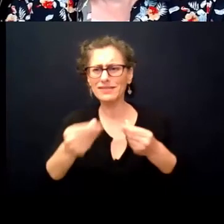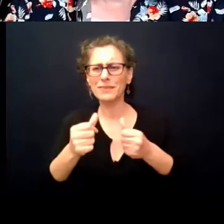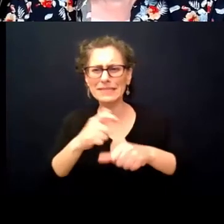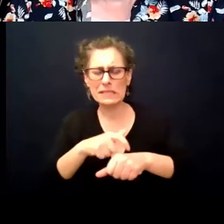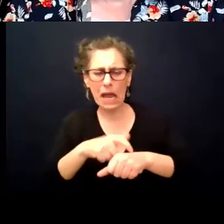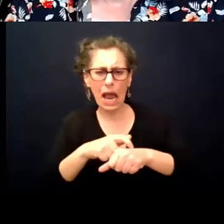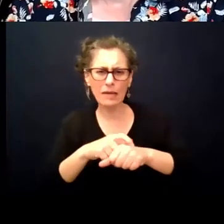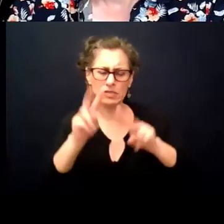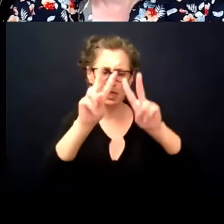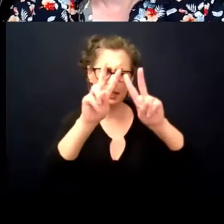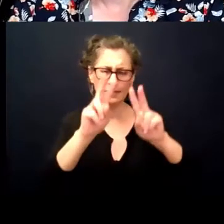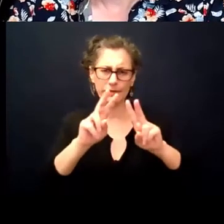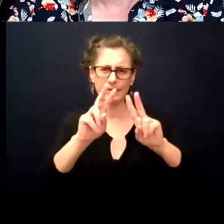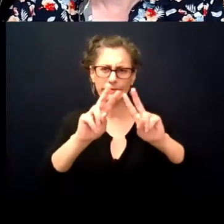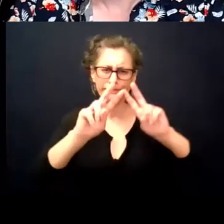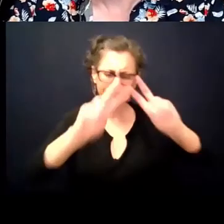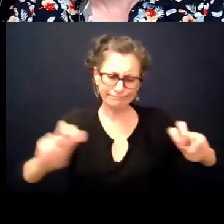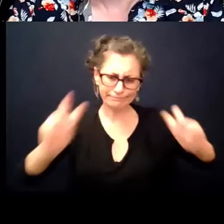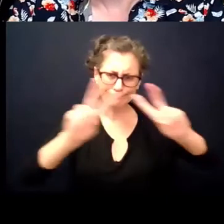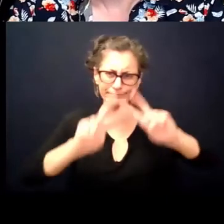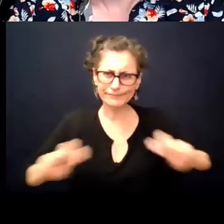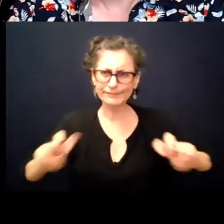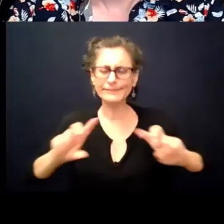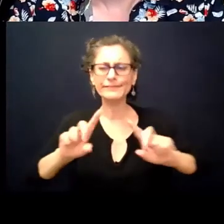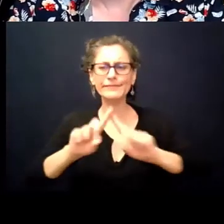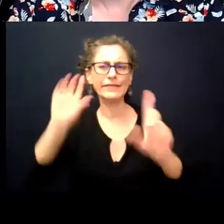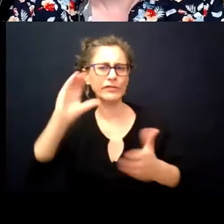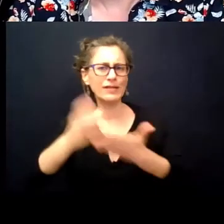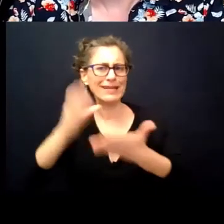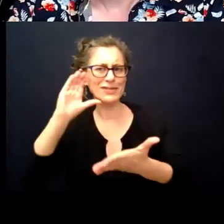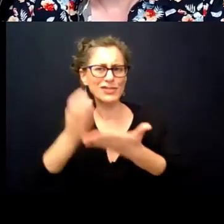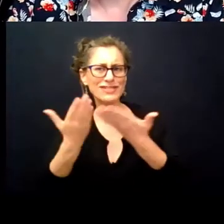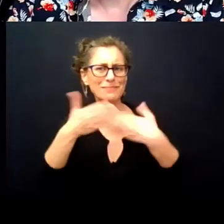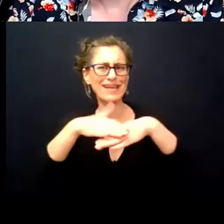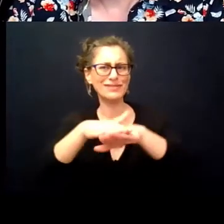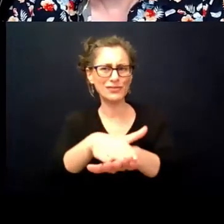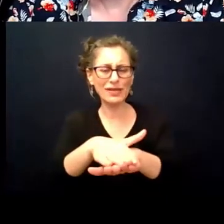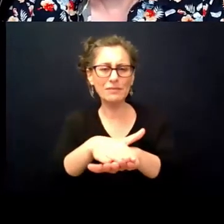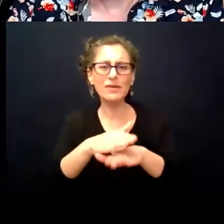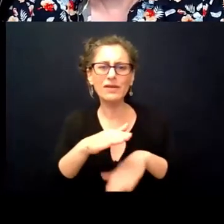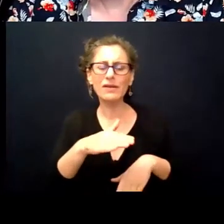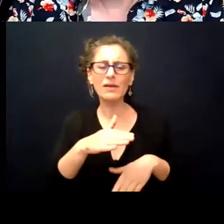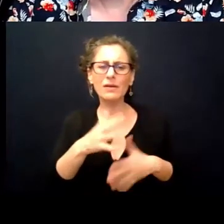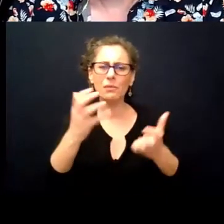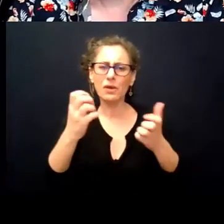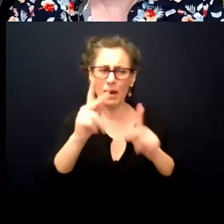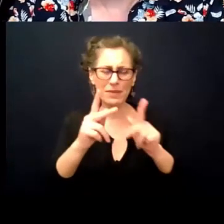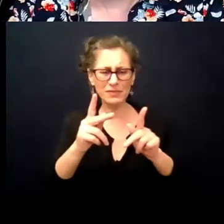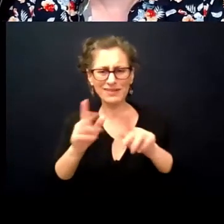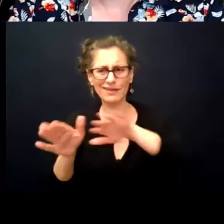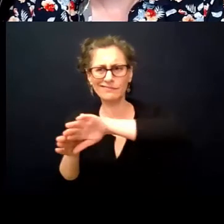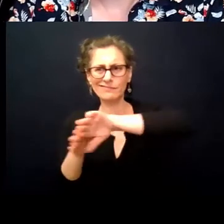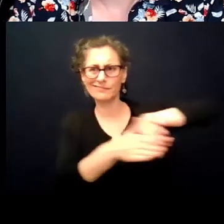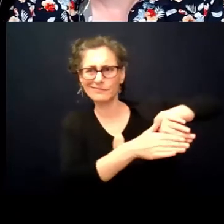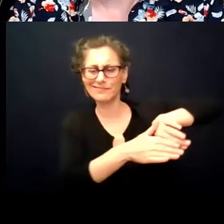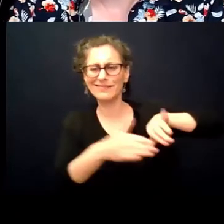these mainstream images so that that people can kind of get them out of the way and do